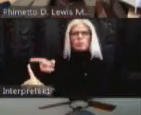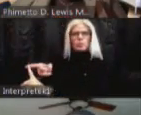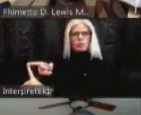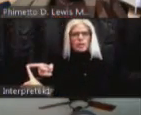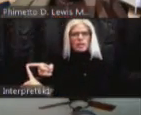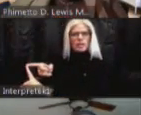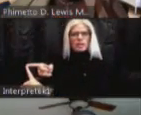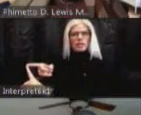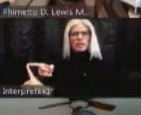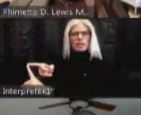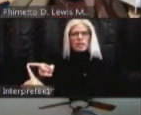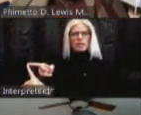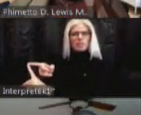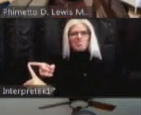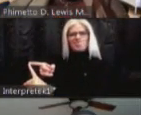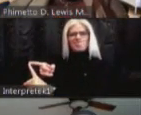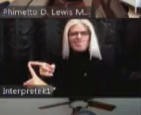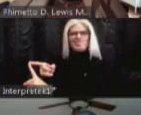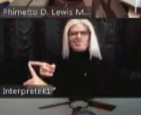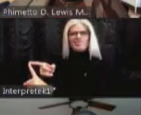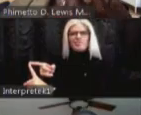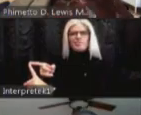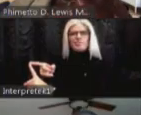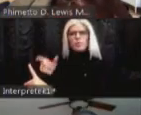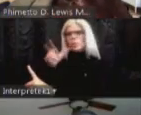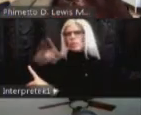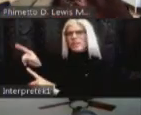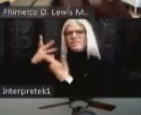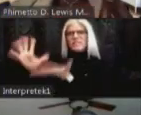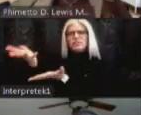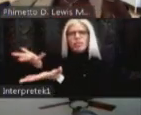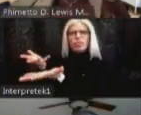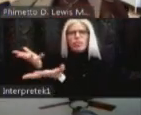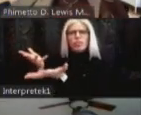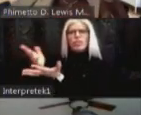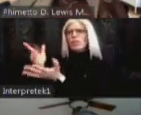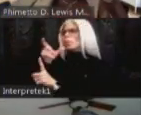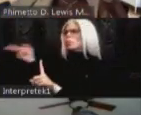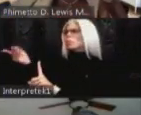conscripted to give the presentation to us. So I will